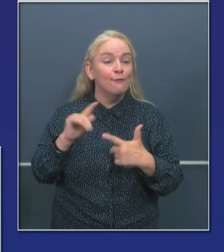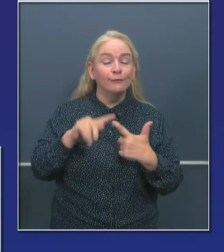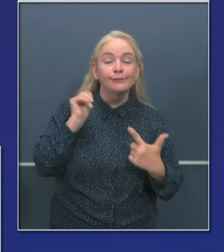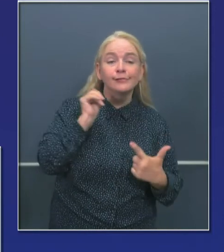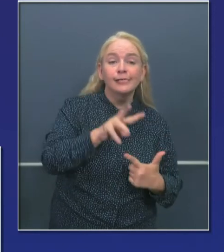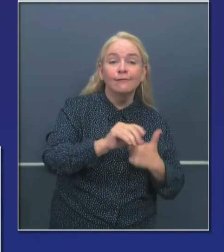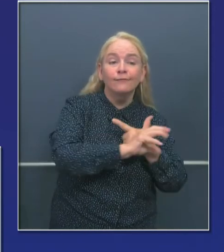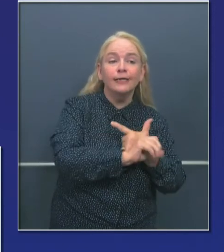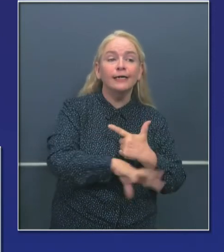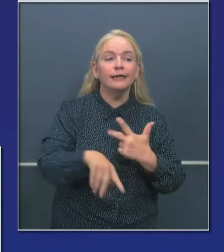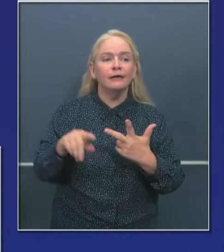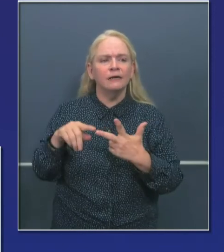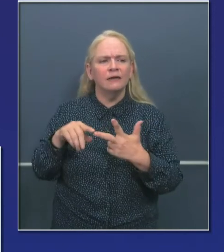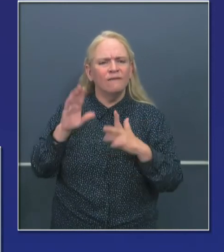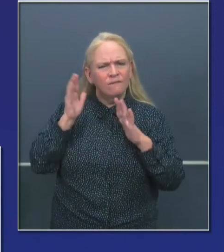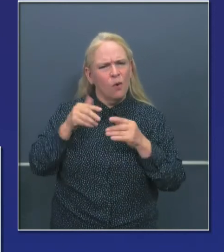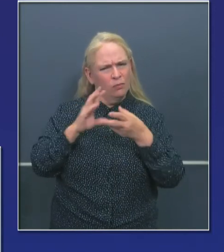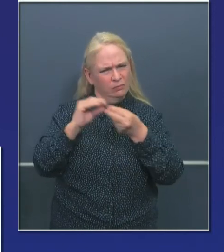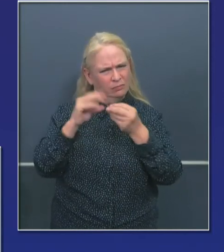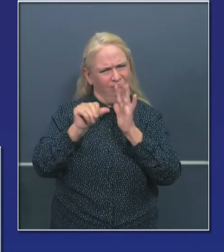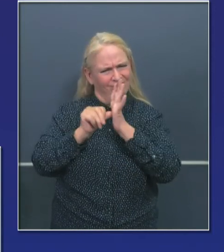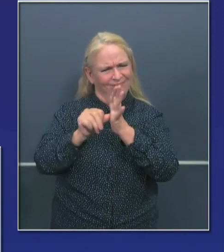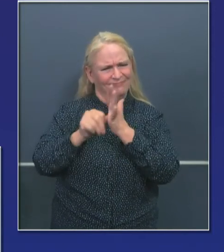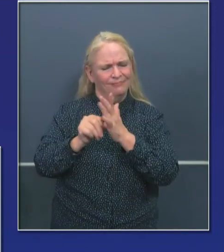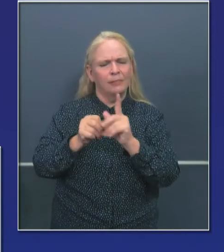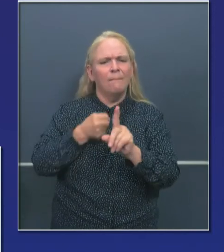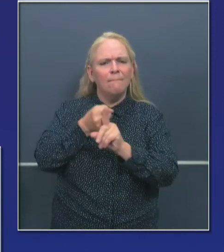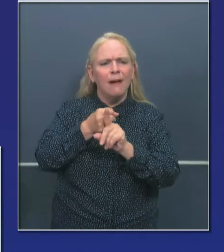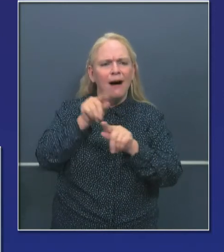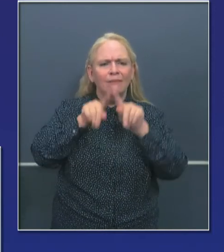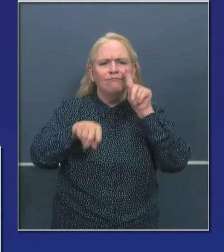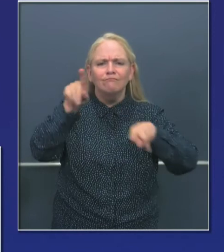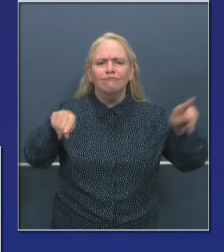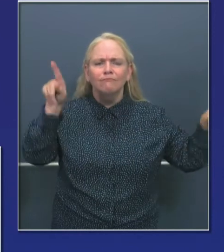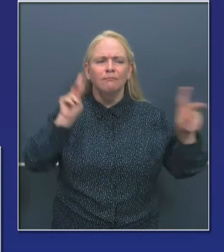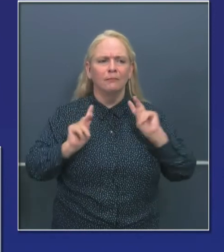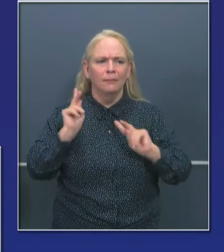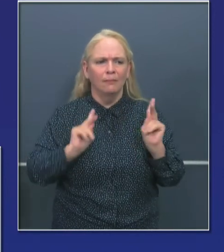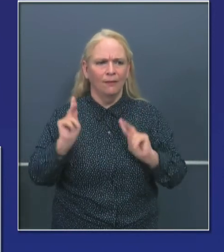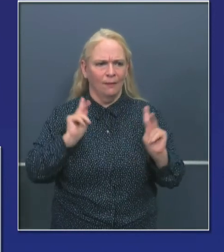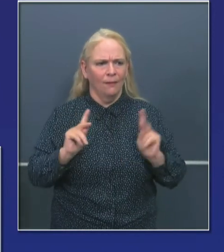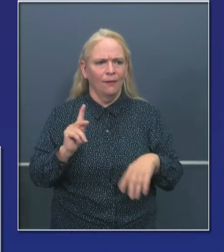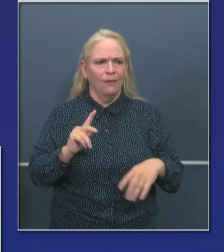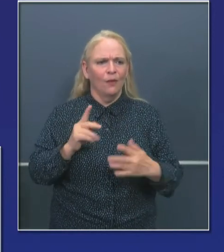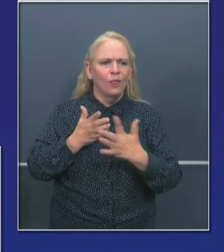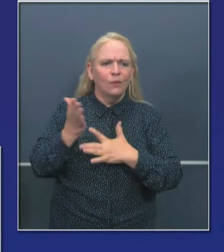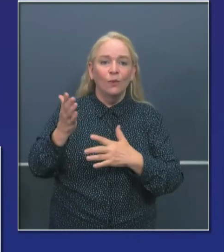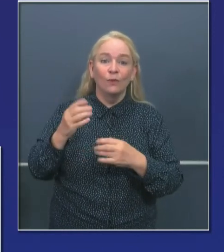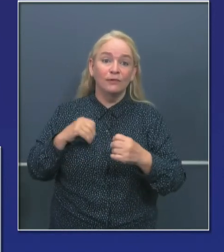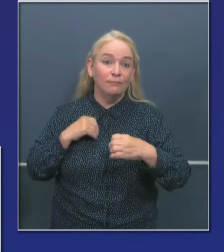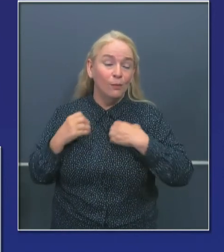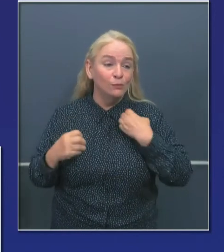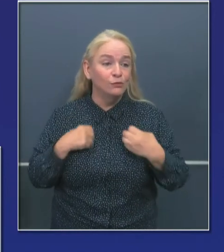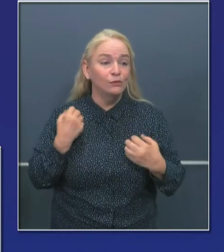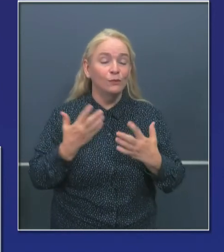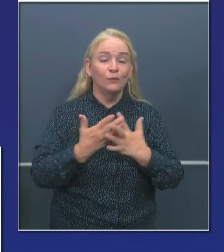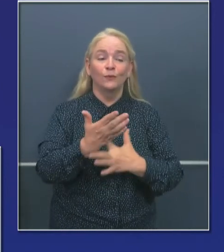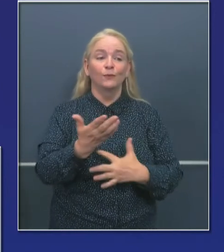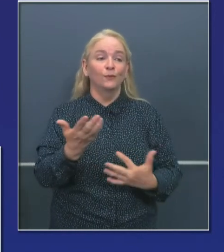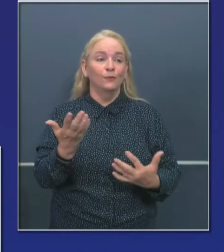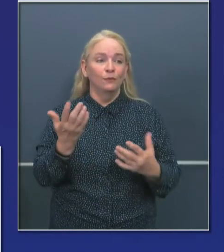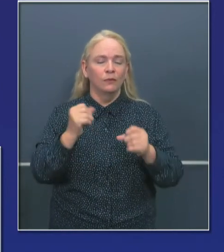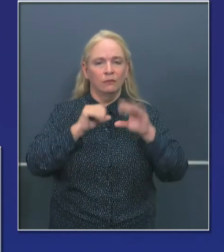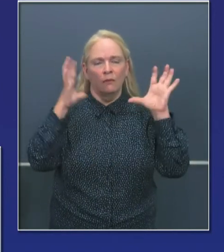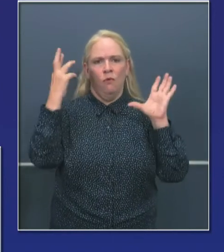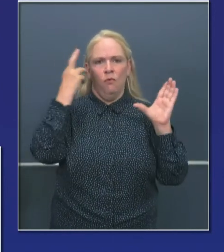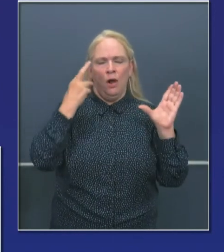on messages that we think can hit home in traditional ways, more emotional ways, and again, in messages that people